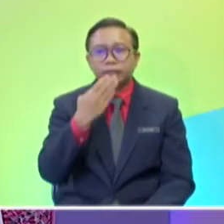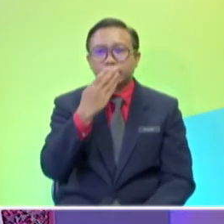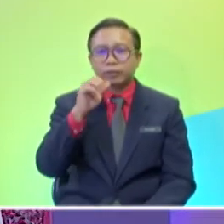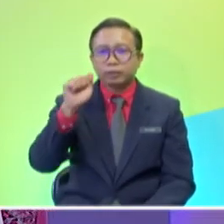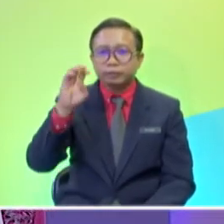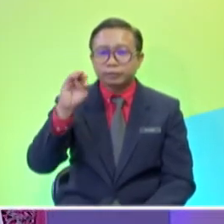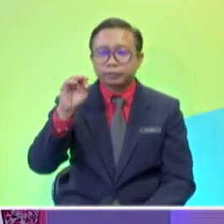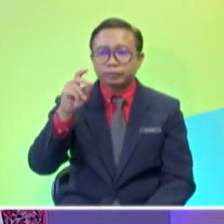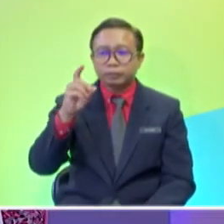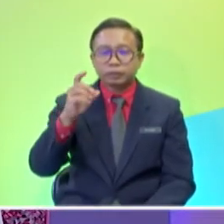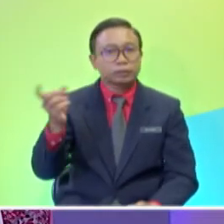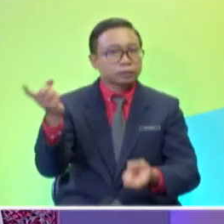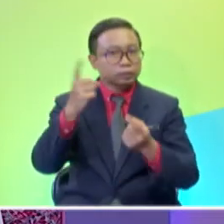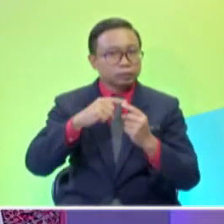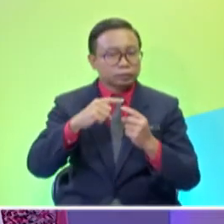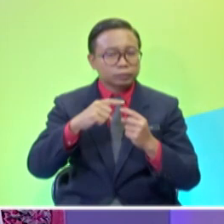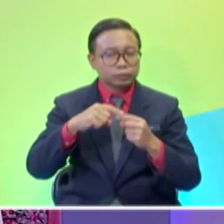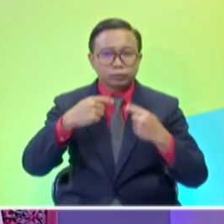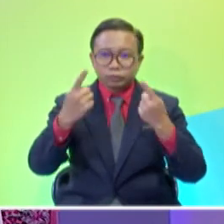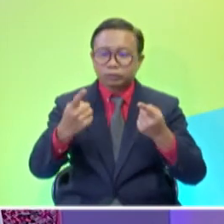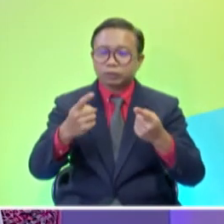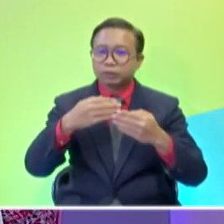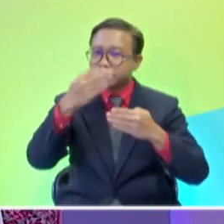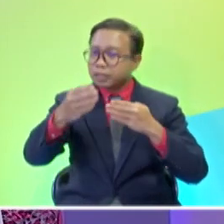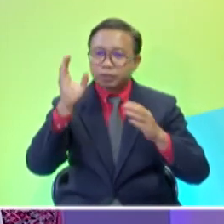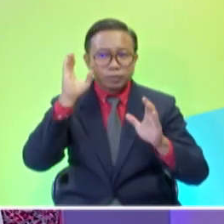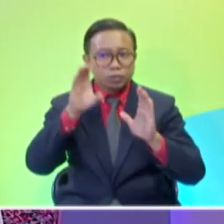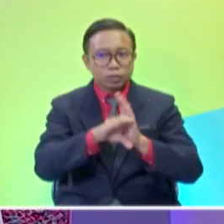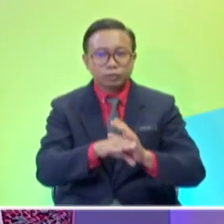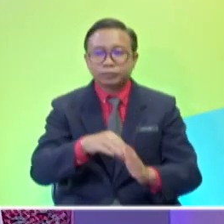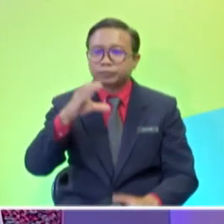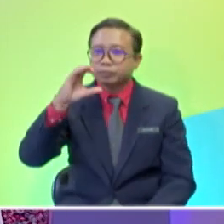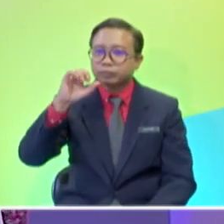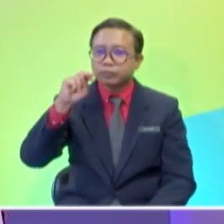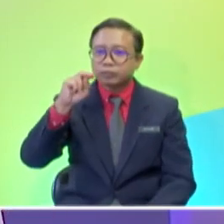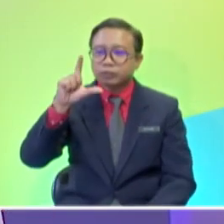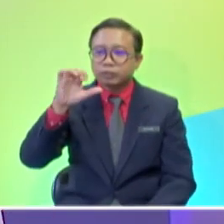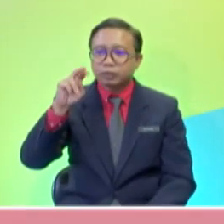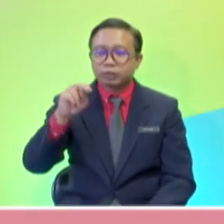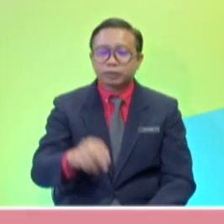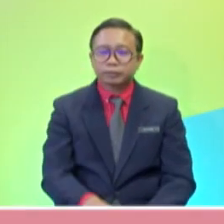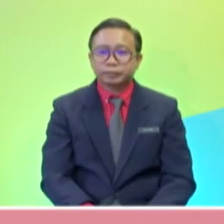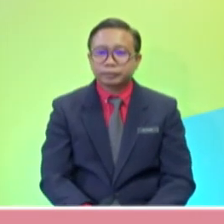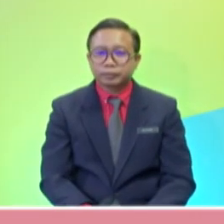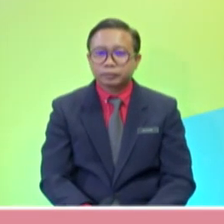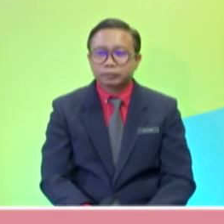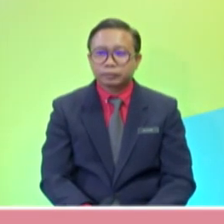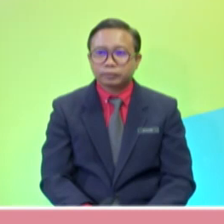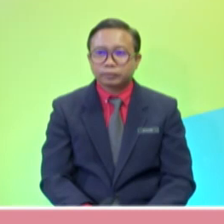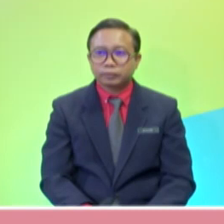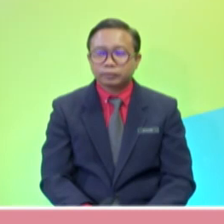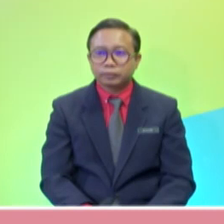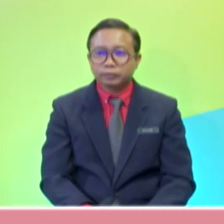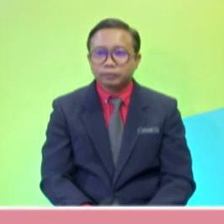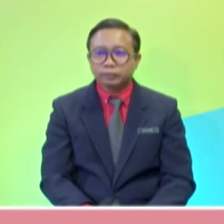done. Let's move on to the next picture. And this one is for you, Sin Lin. All right, Okay. that's me. Underneath there,